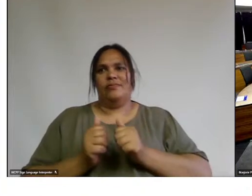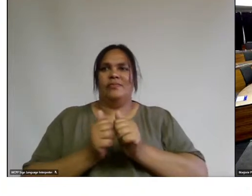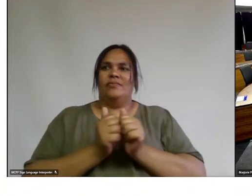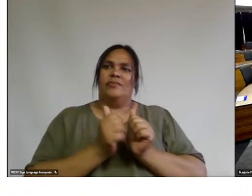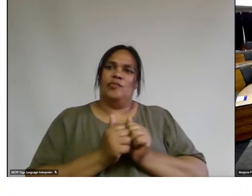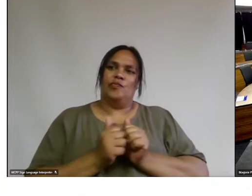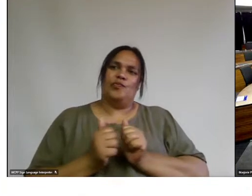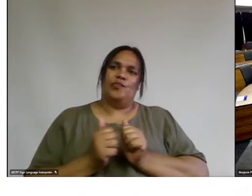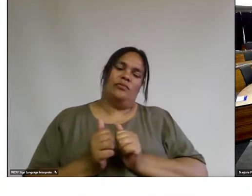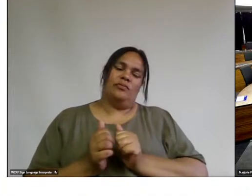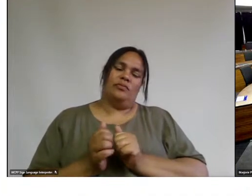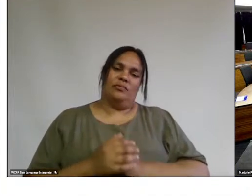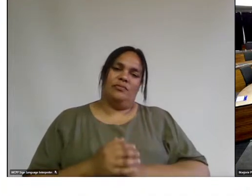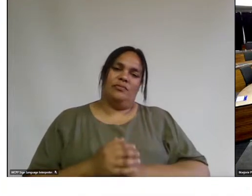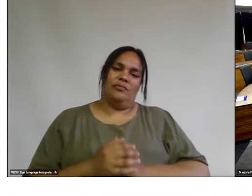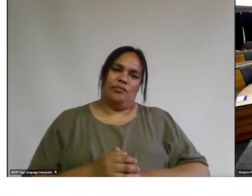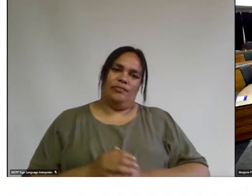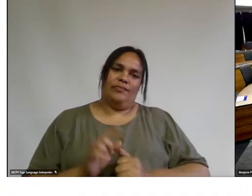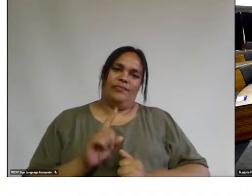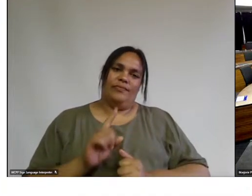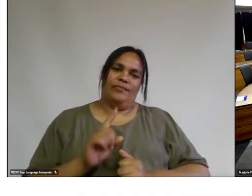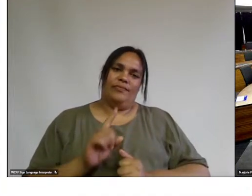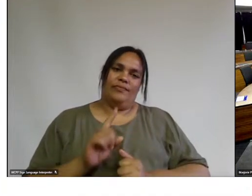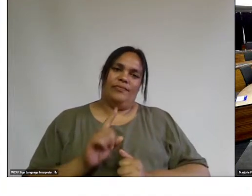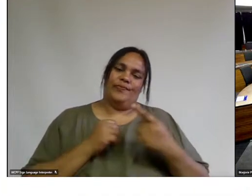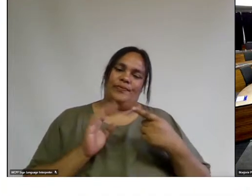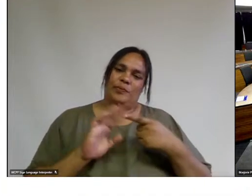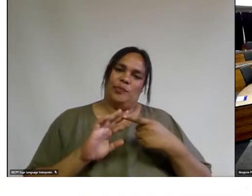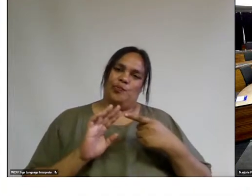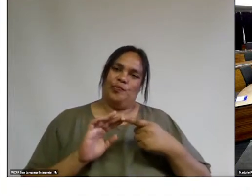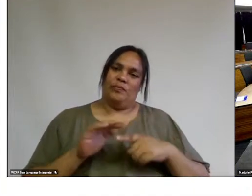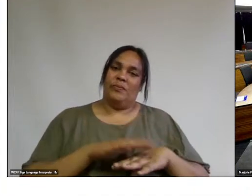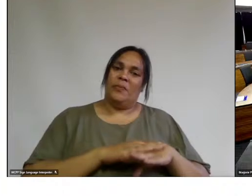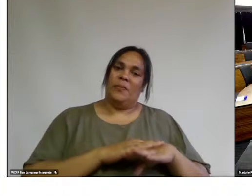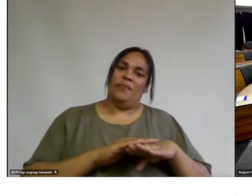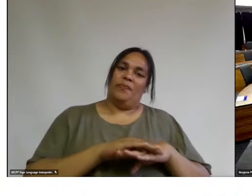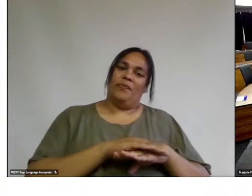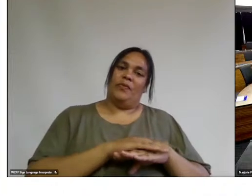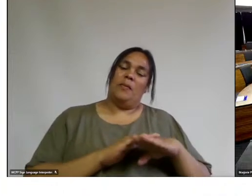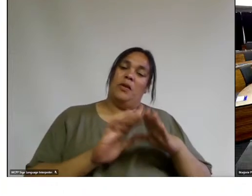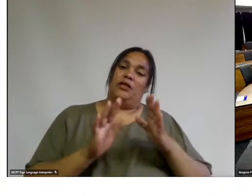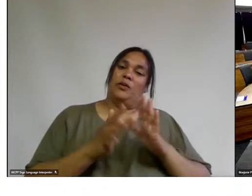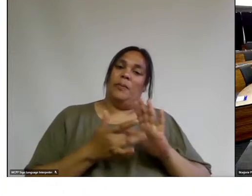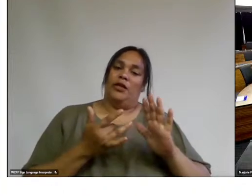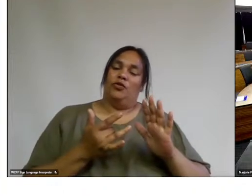Chair, my first question is based on page